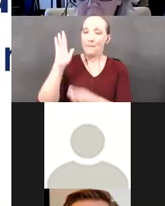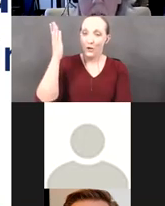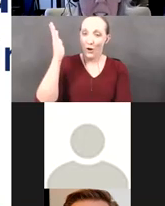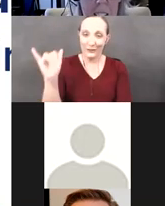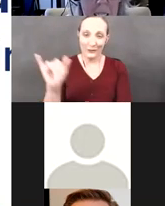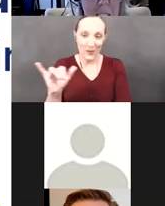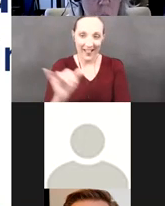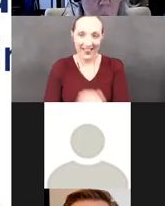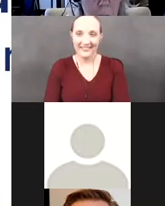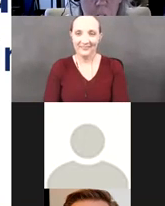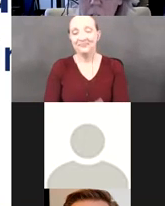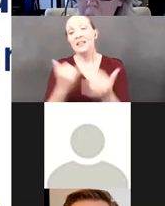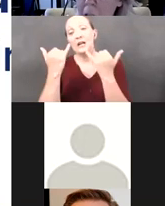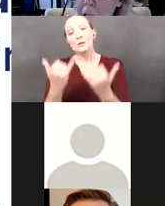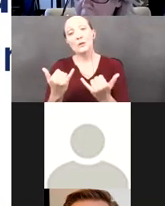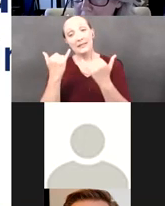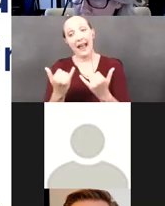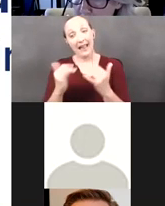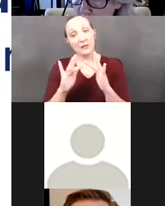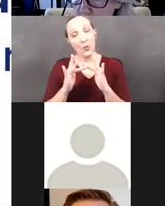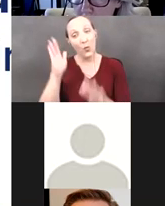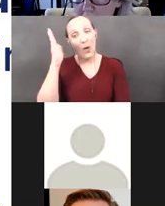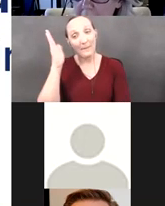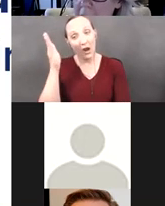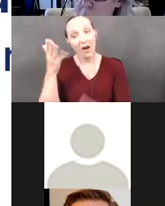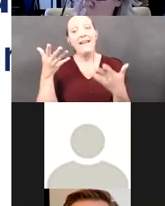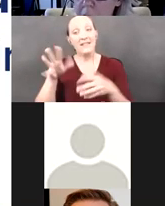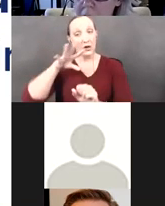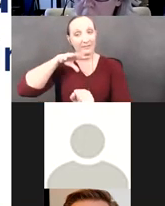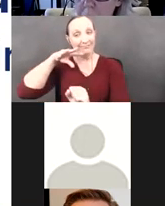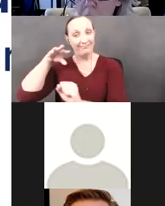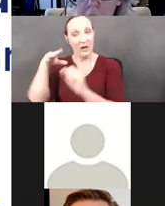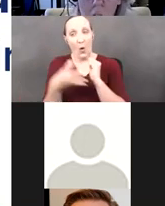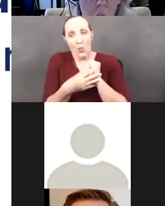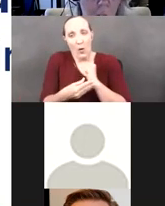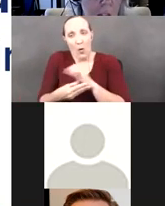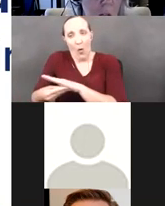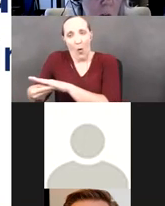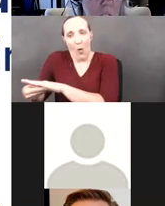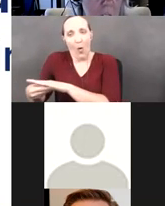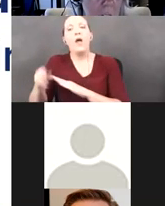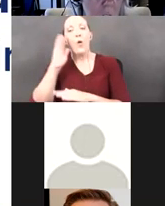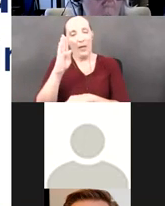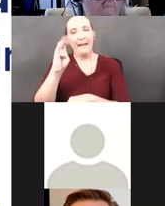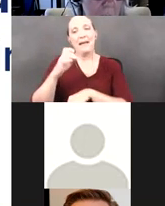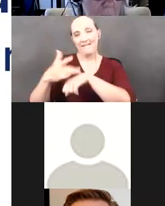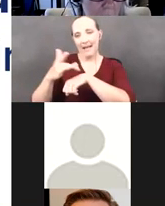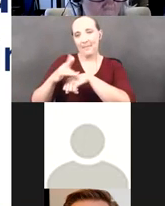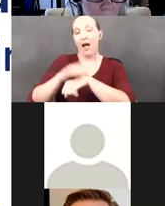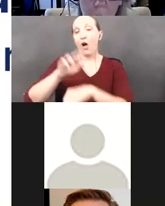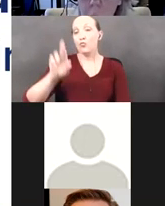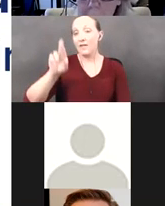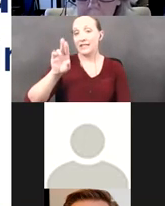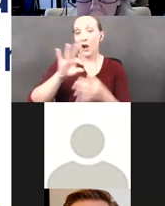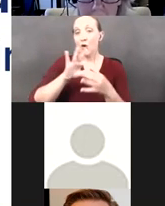dar seminarios web de Today's matemáticas webinar para secundaria y has been preparatoria. recorded and it will be El available seminario on the web hoy se ha grabado y va a